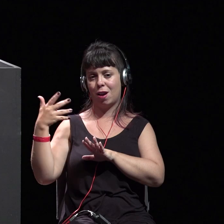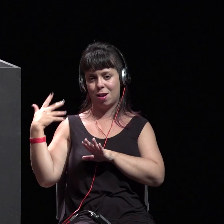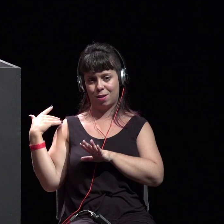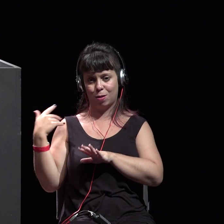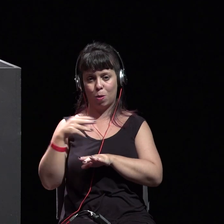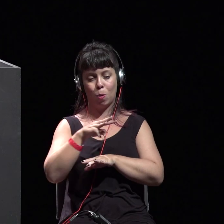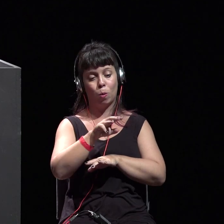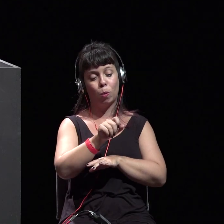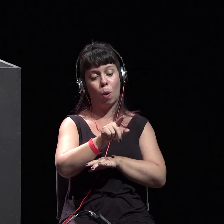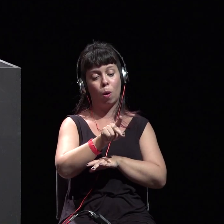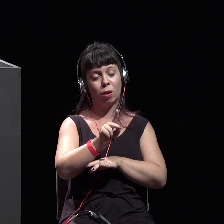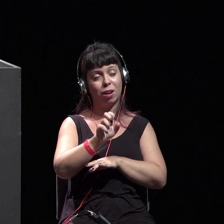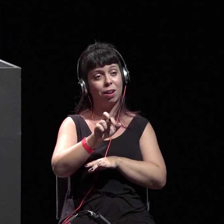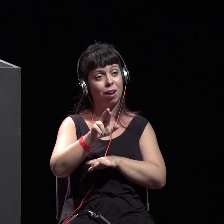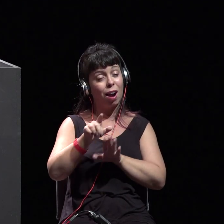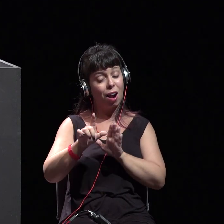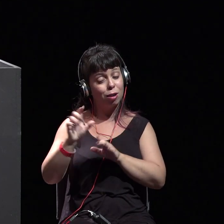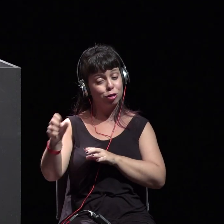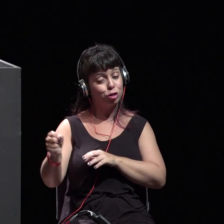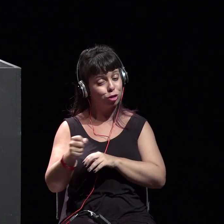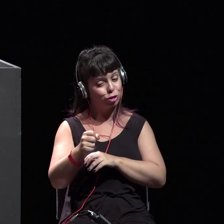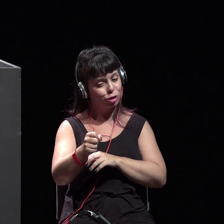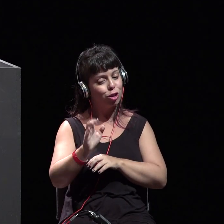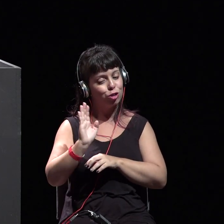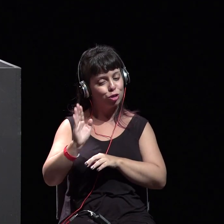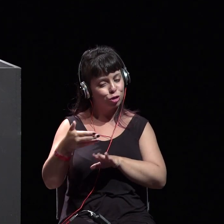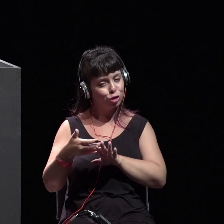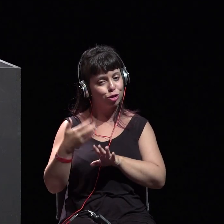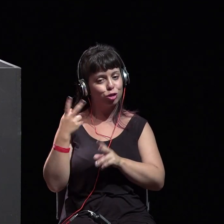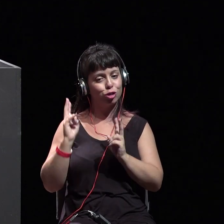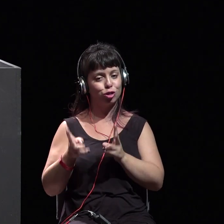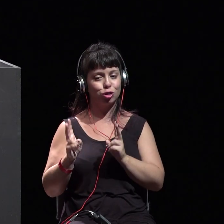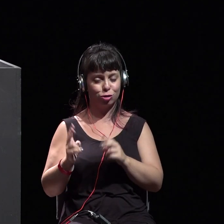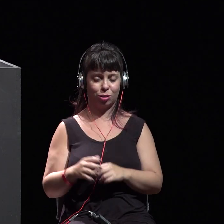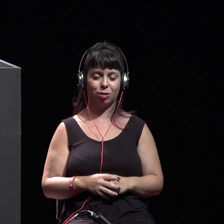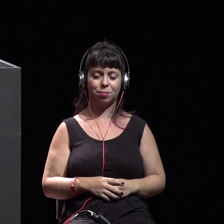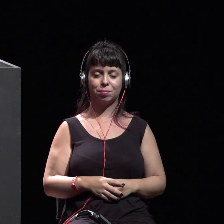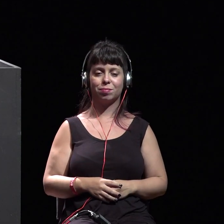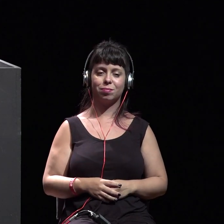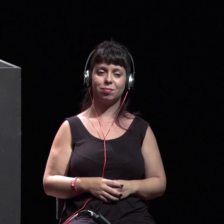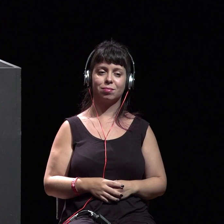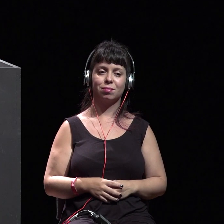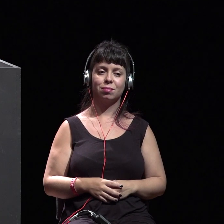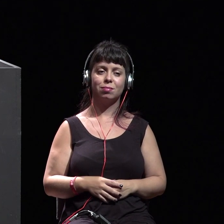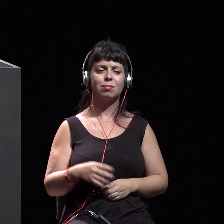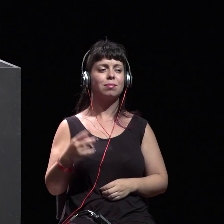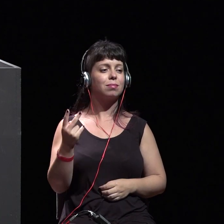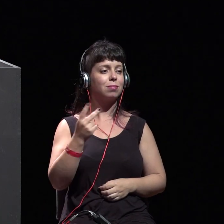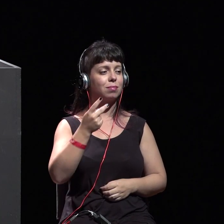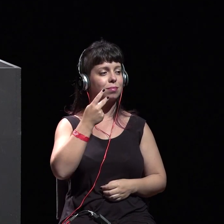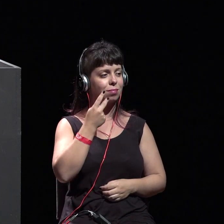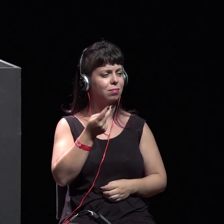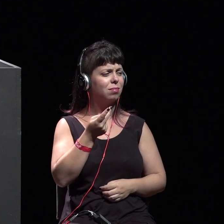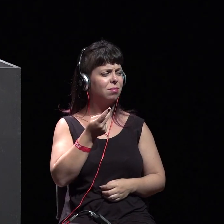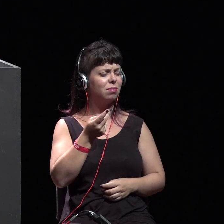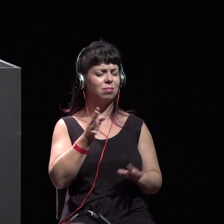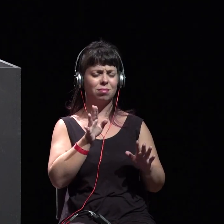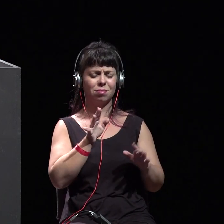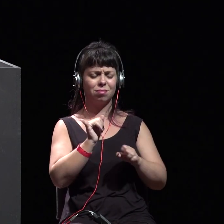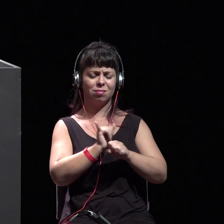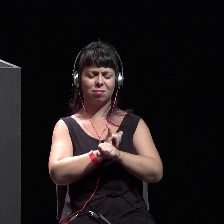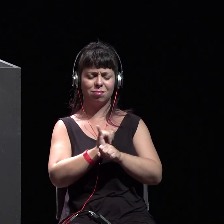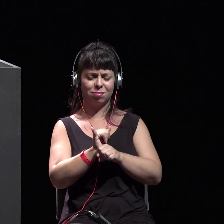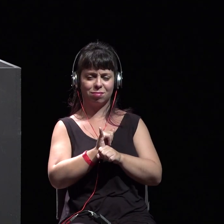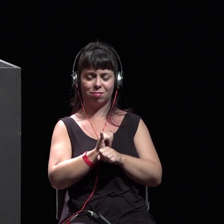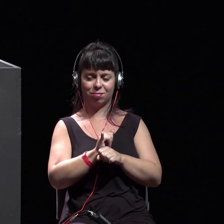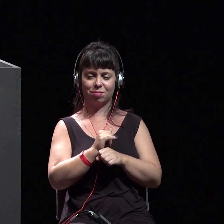board members or not, we too questioned the tactic for entirely different reasons. Another failure was hidden within the success of Kanders'